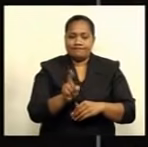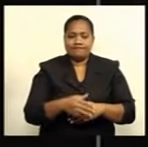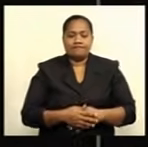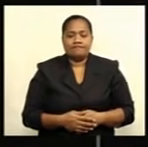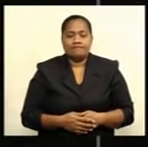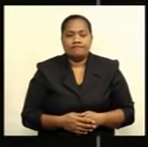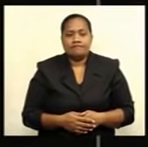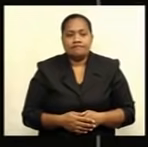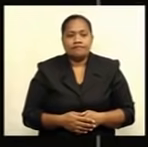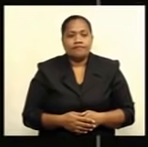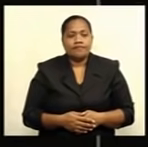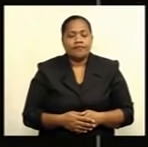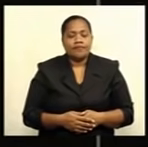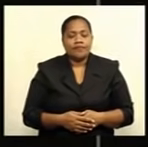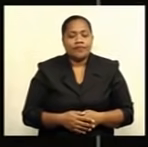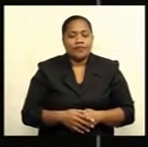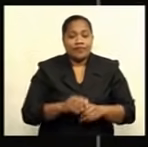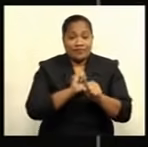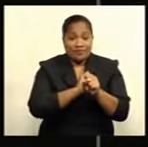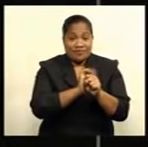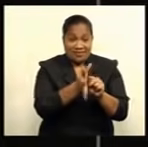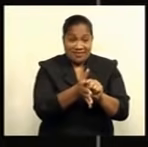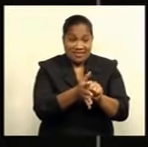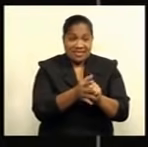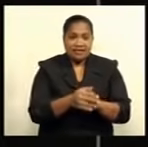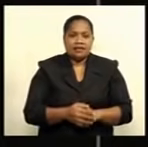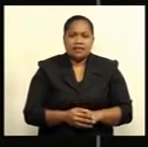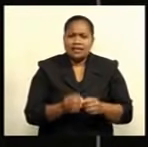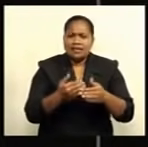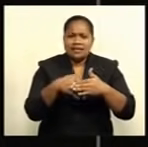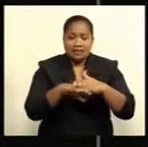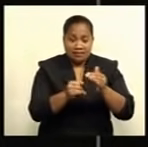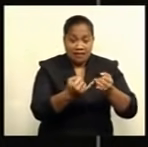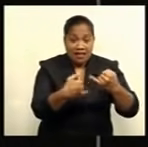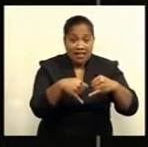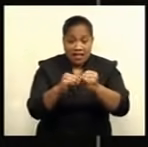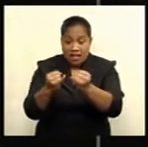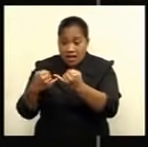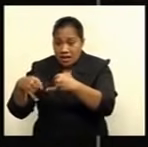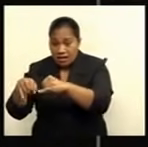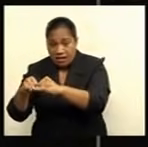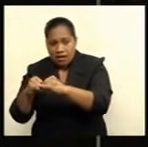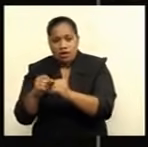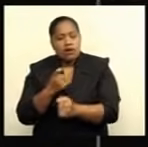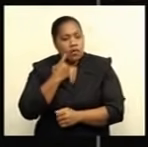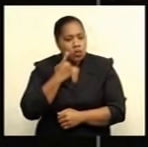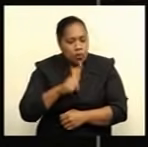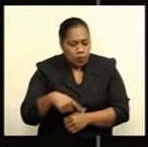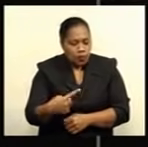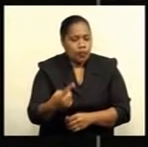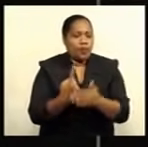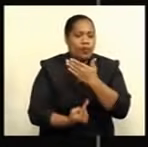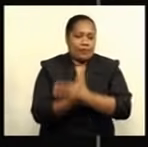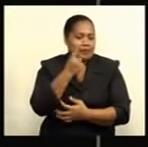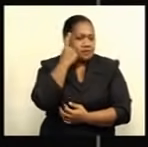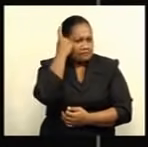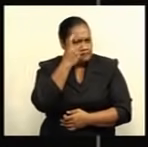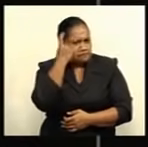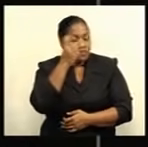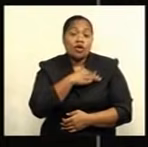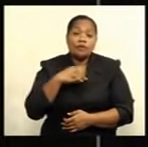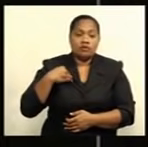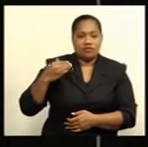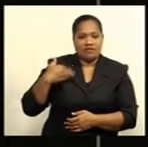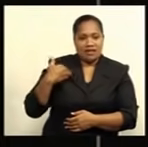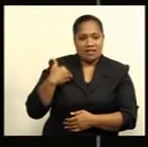News. The COVID-19 situation in maritime islands continue to be a concern for the Ministry of Health. Permanent Secretary